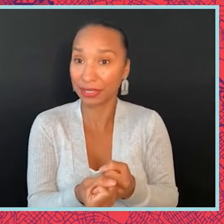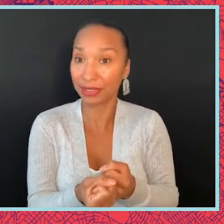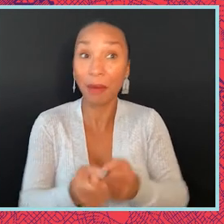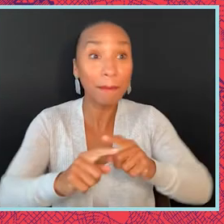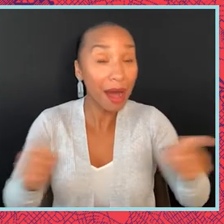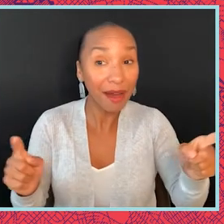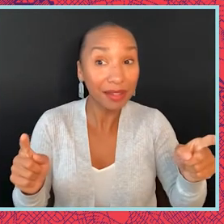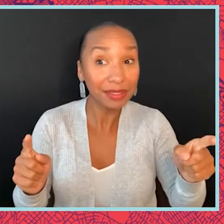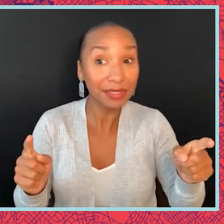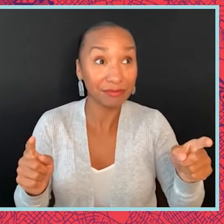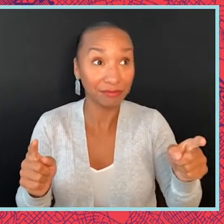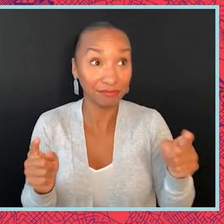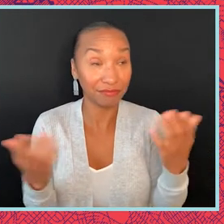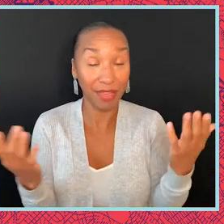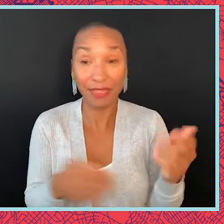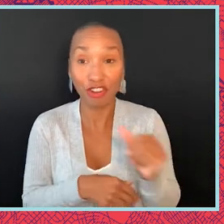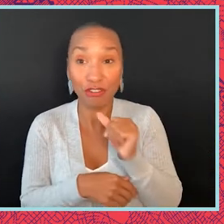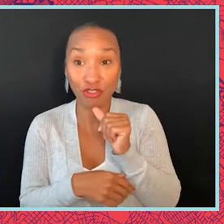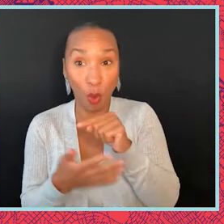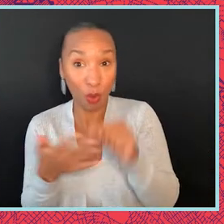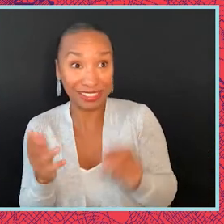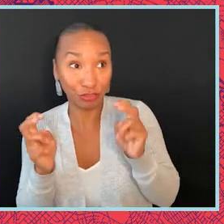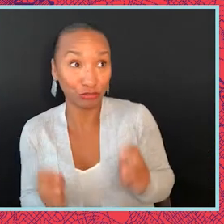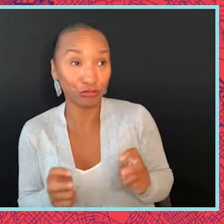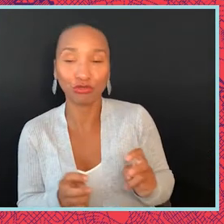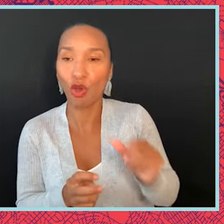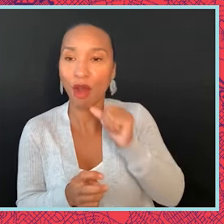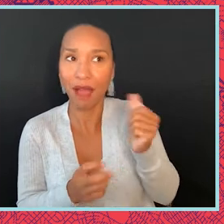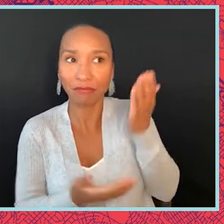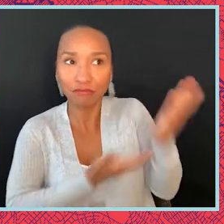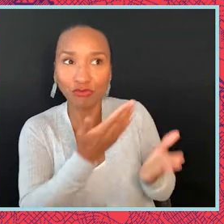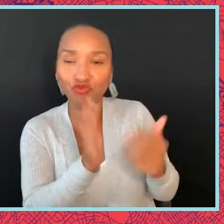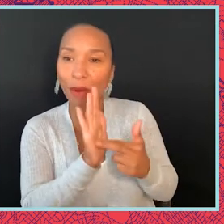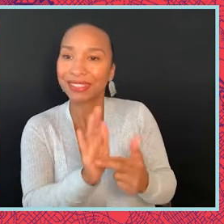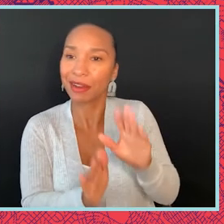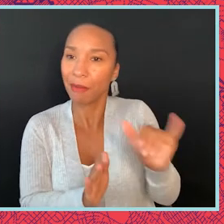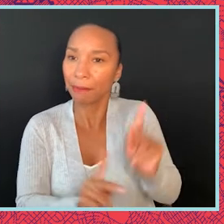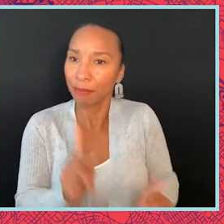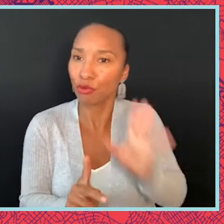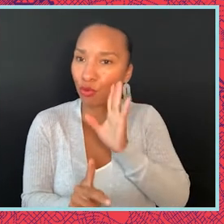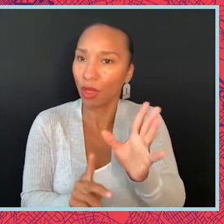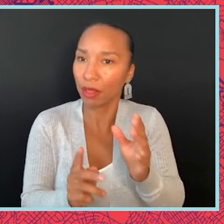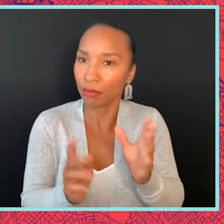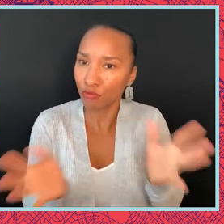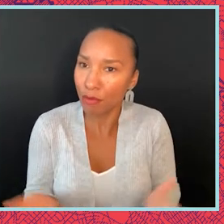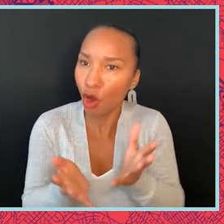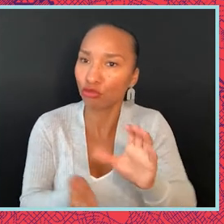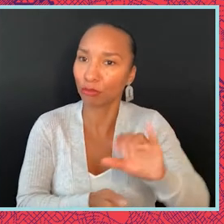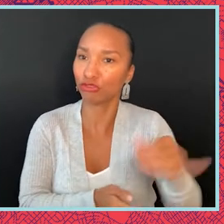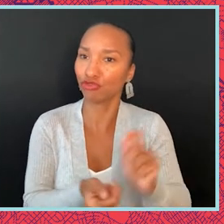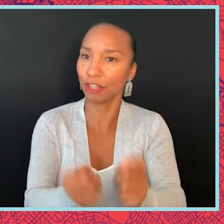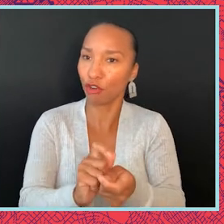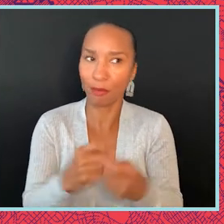not represented by people who will promote criminal justice reform, who will